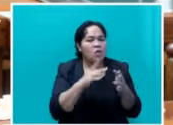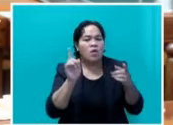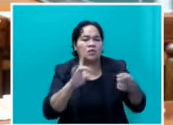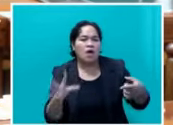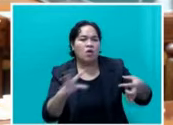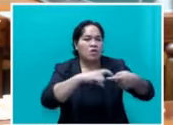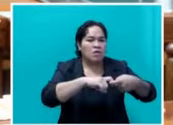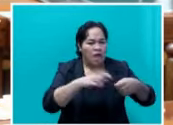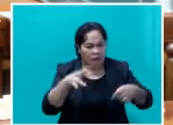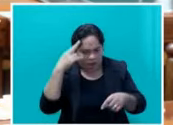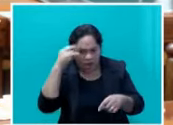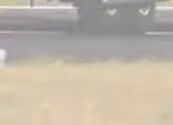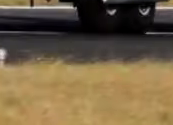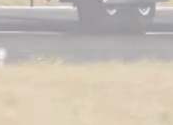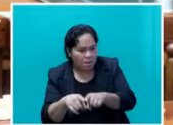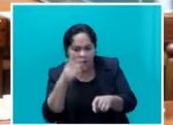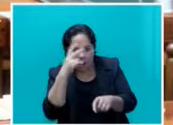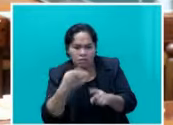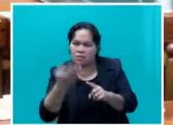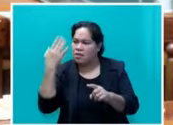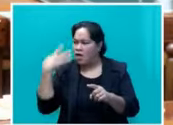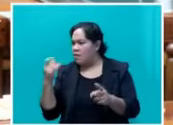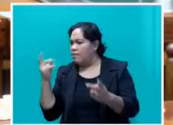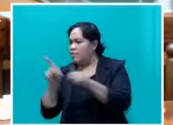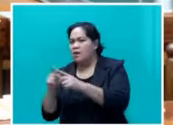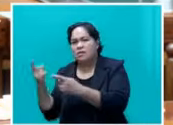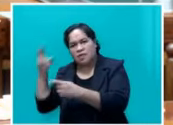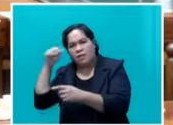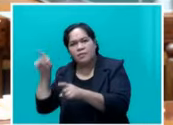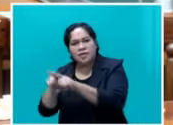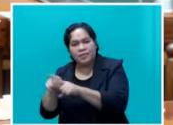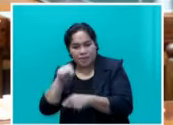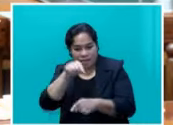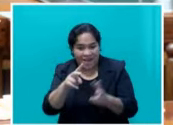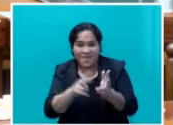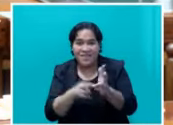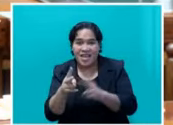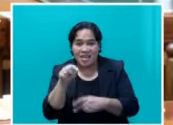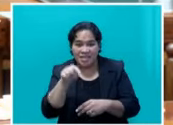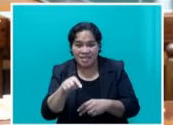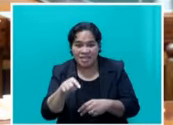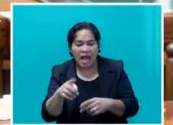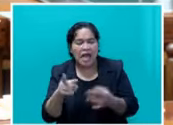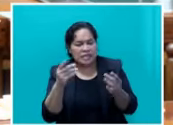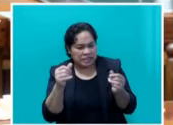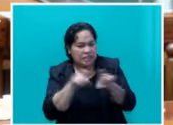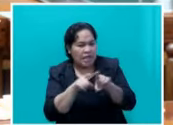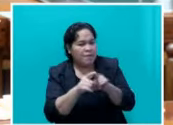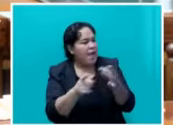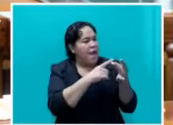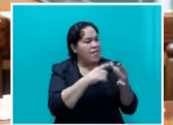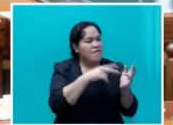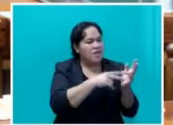ebusa has the same name as another ebusa. This village has a name similar to another village.